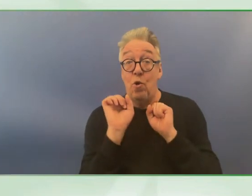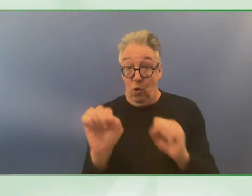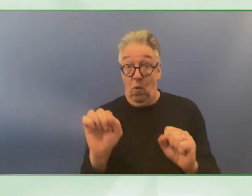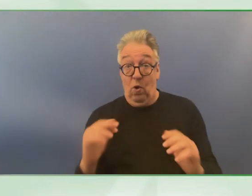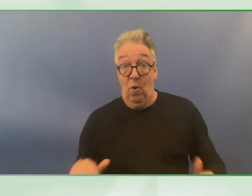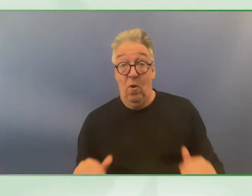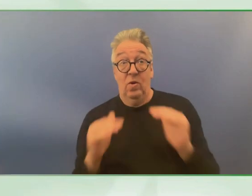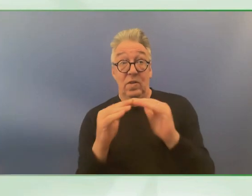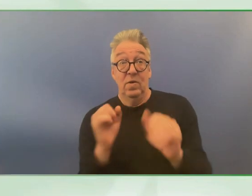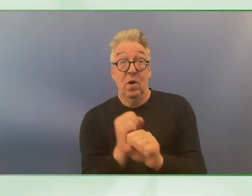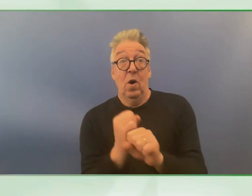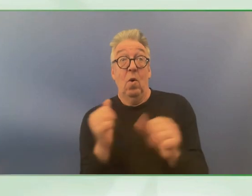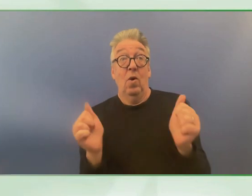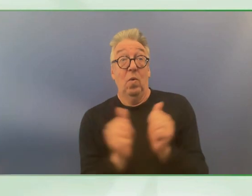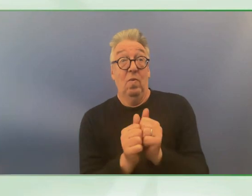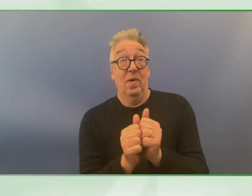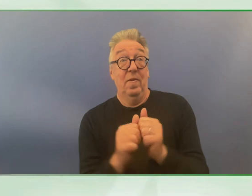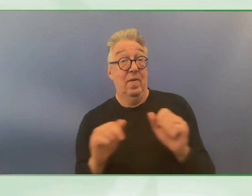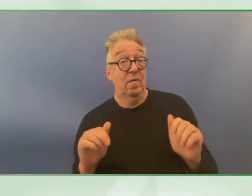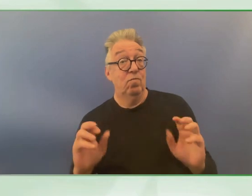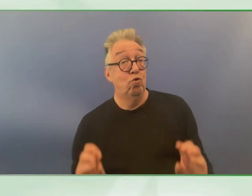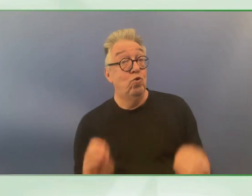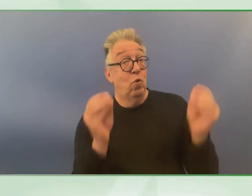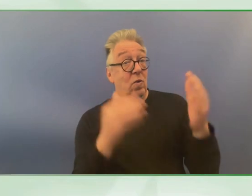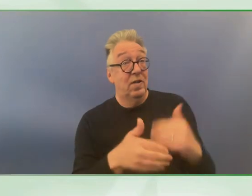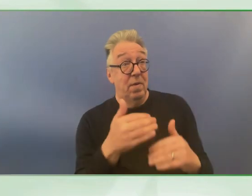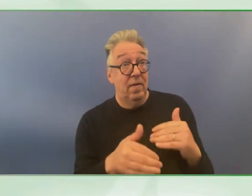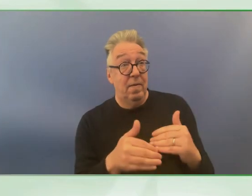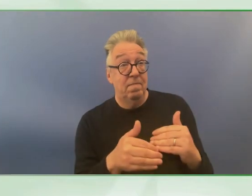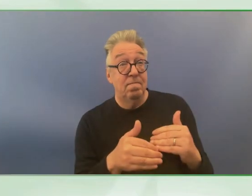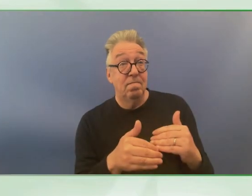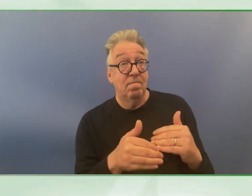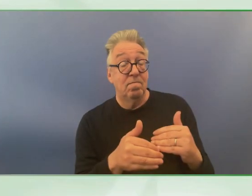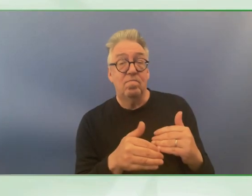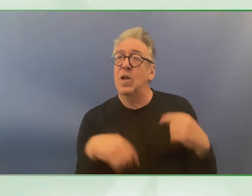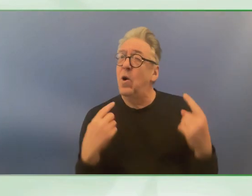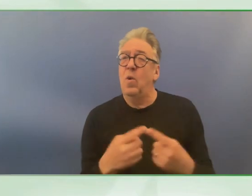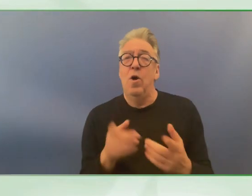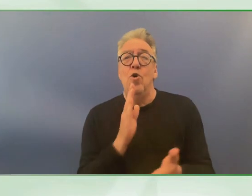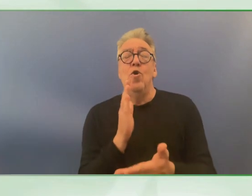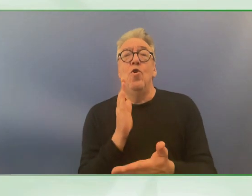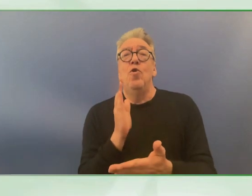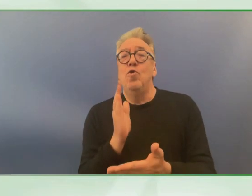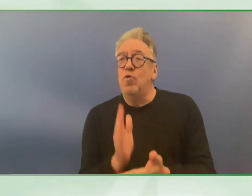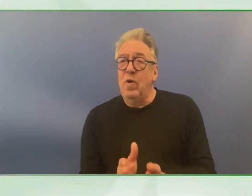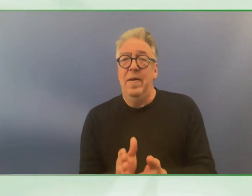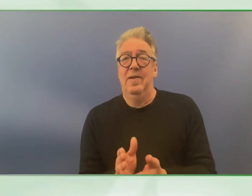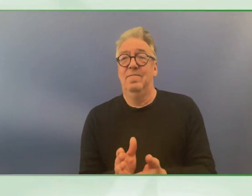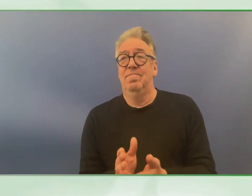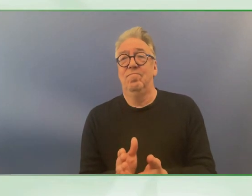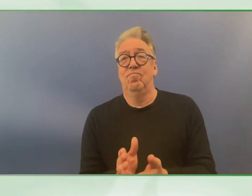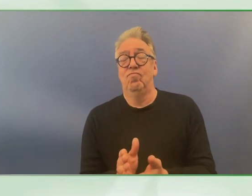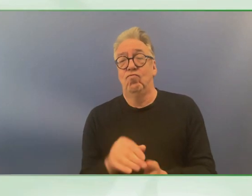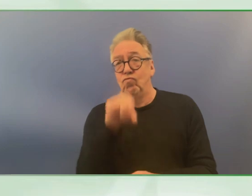with disabilities, please approach us. We're really very committed to these Young Voices at ZeroCon program, and we have a